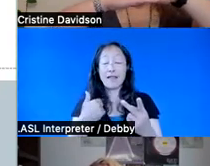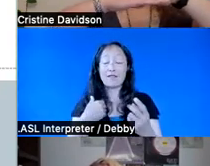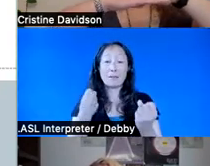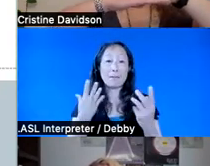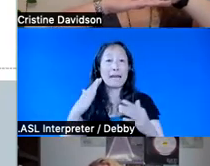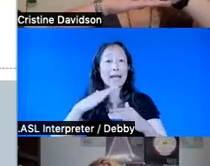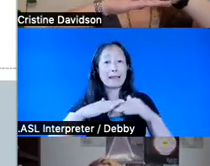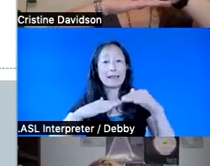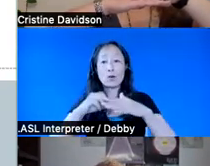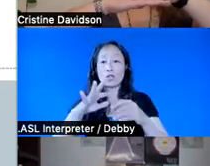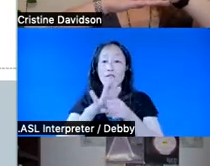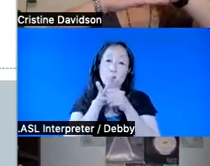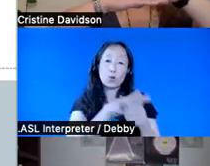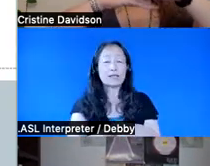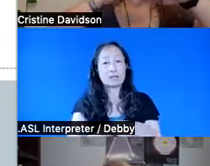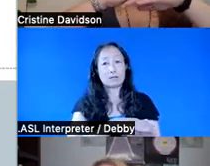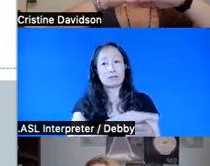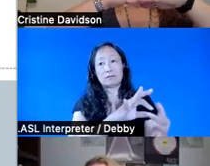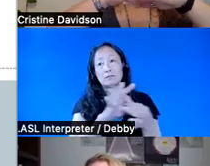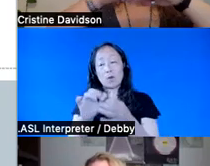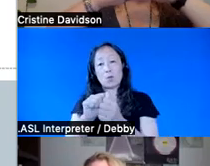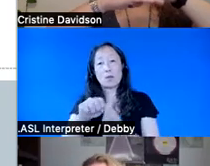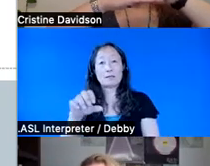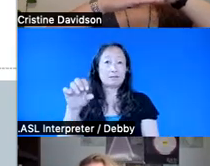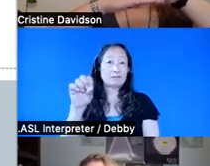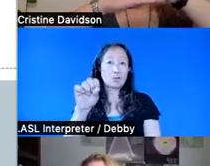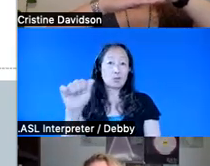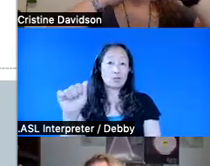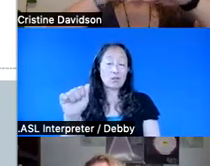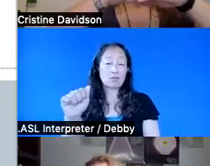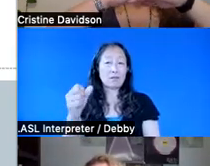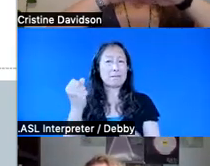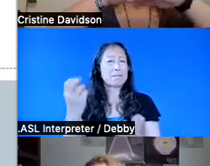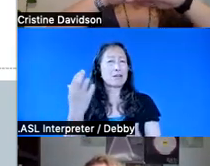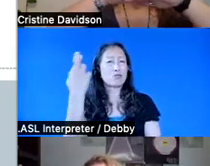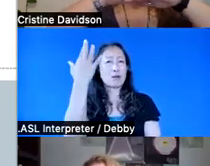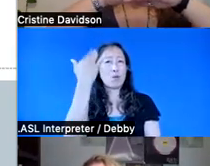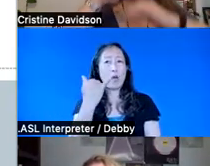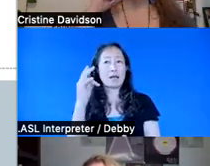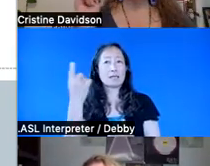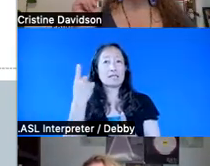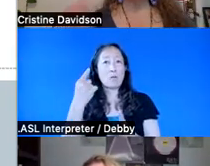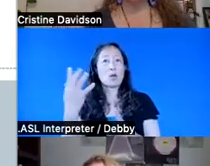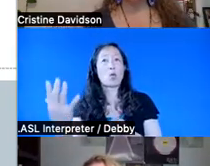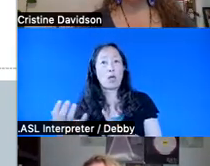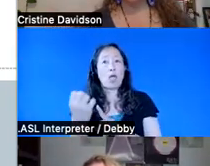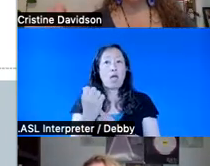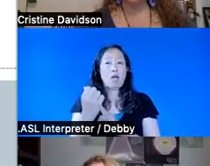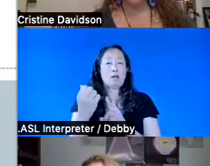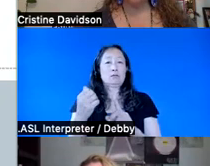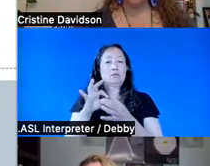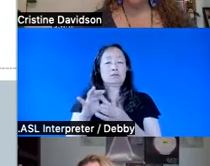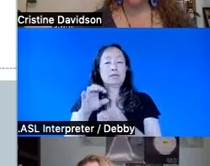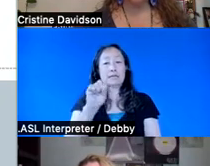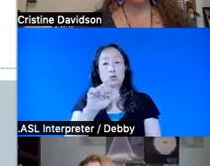and many reasons that we are targeted for sexual assault, right? But that's a super high number